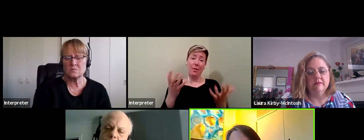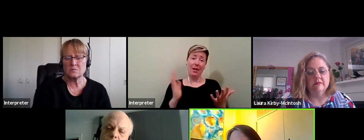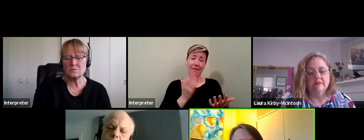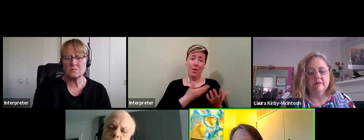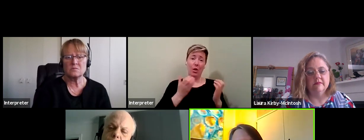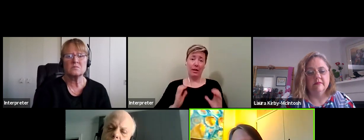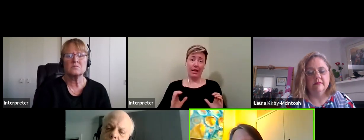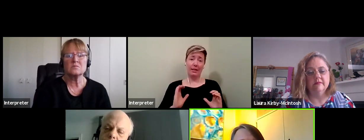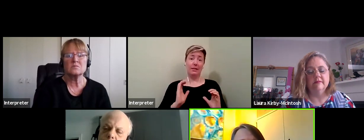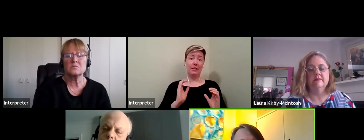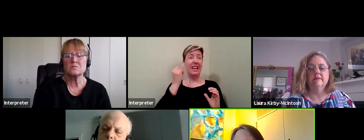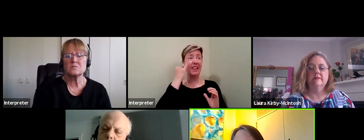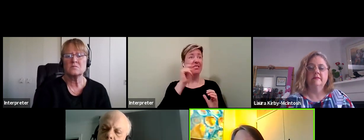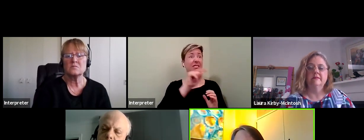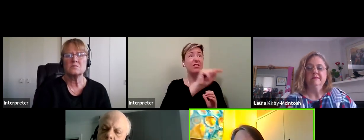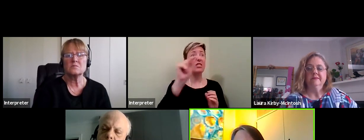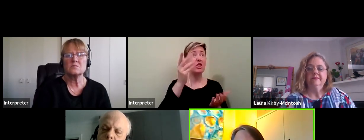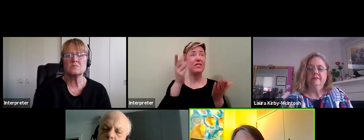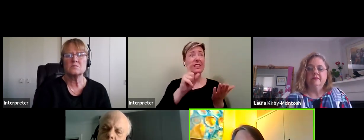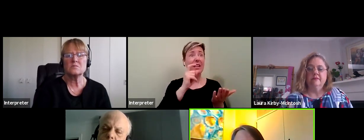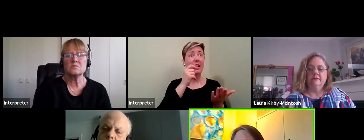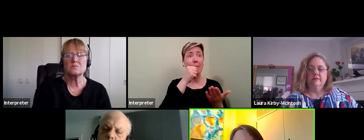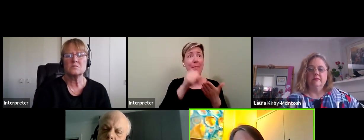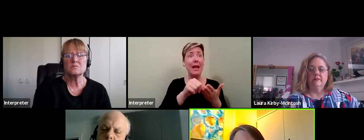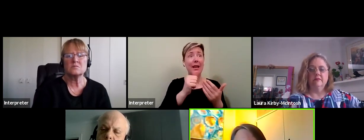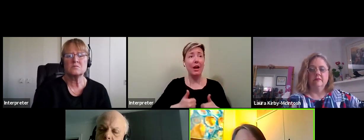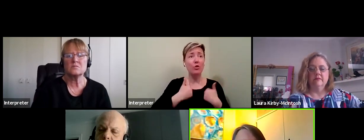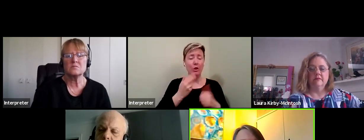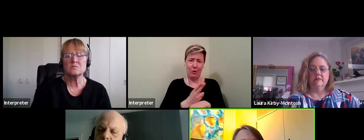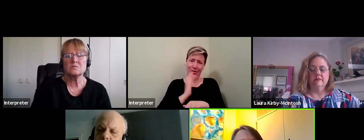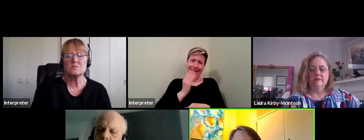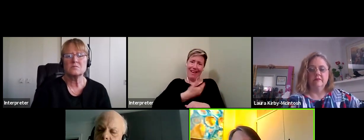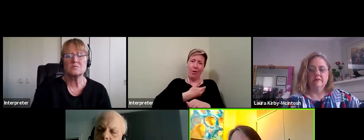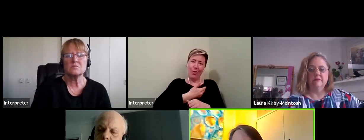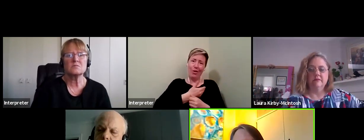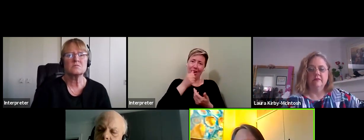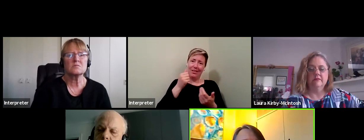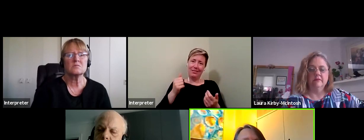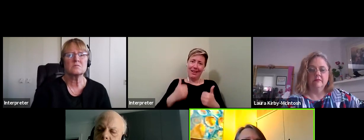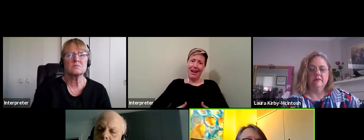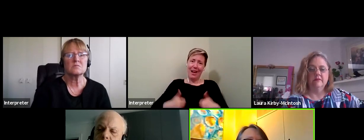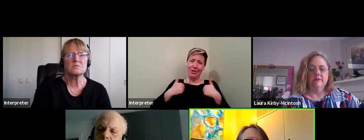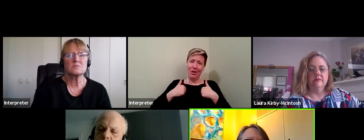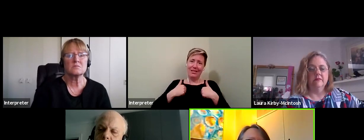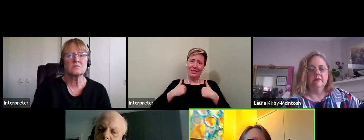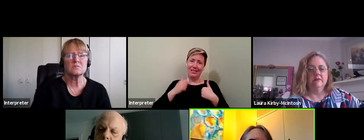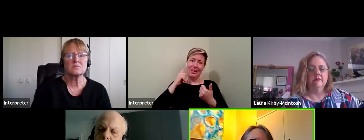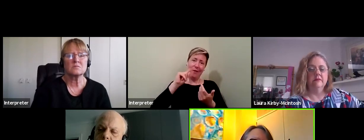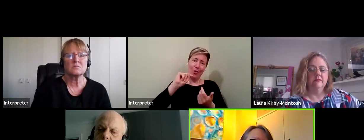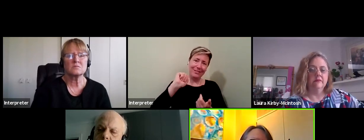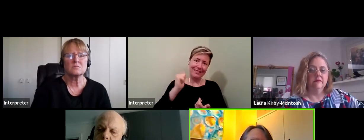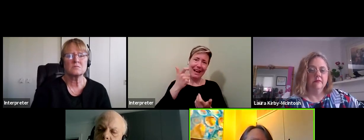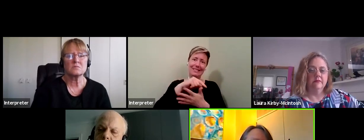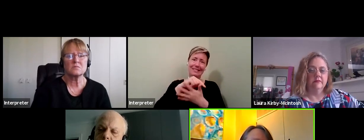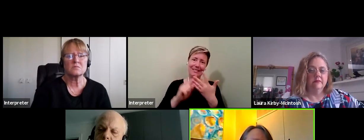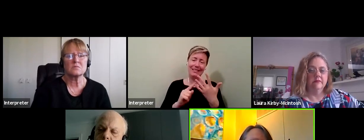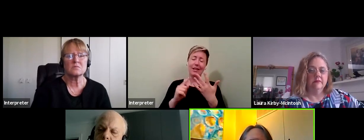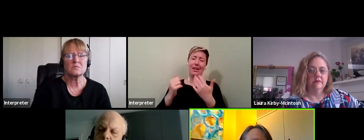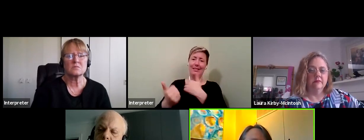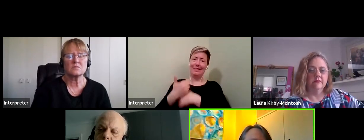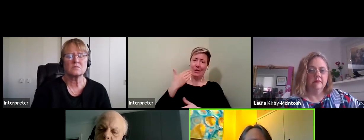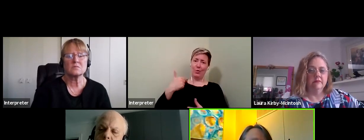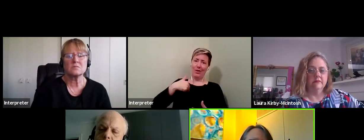do many, many things. Advocacy initiatives, we've been doing people's taxes. We've been doing a lot of things through that interface,